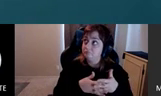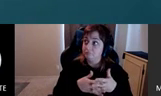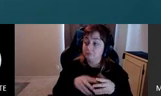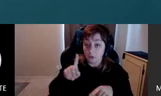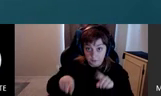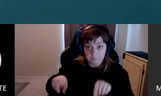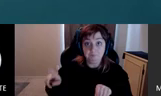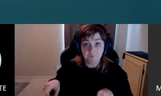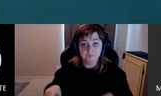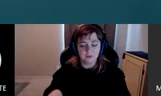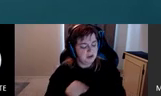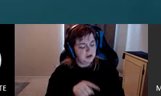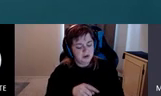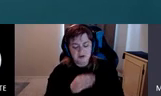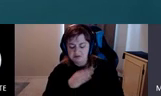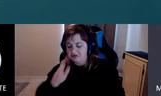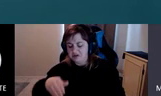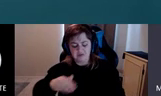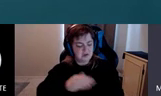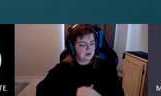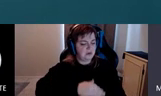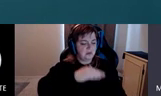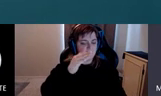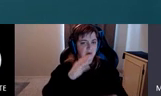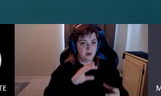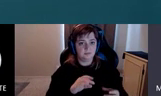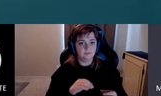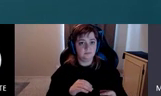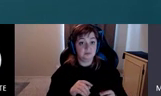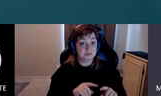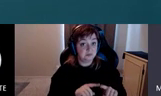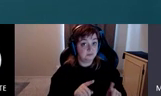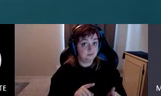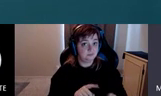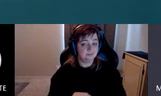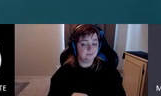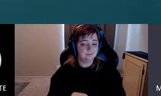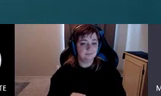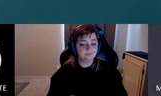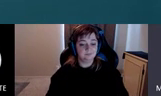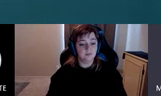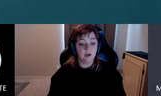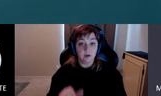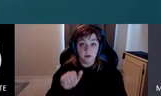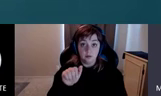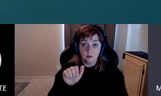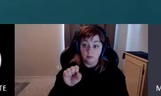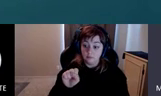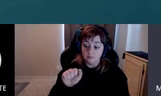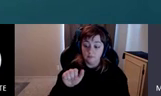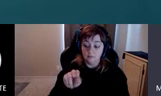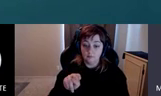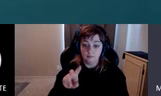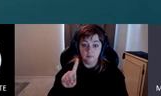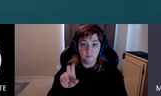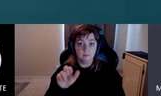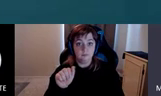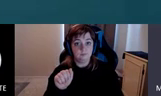it's different. Yes, I love that. Sandra White says, my grandson loves Raising